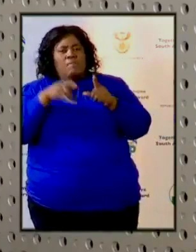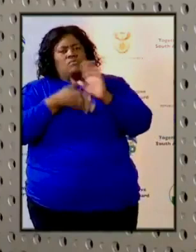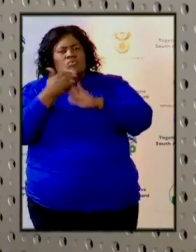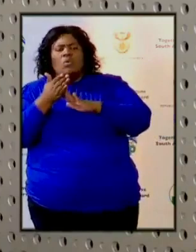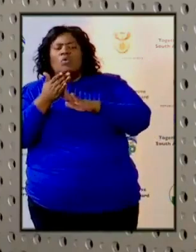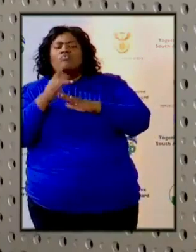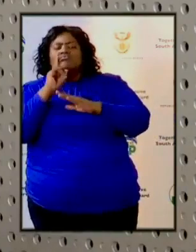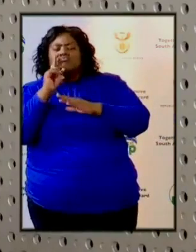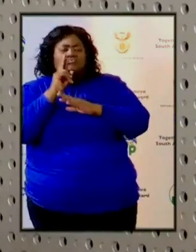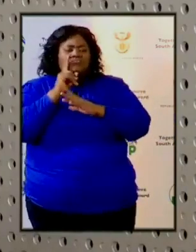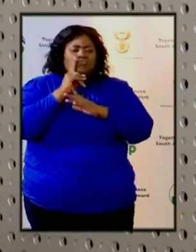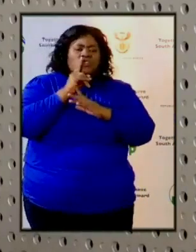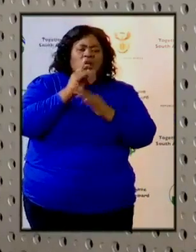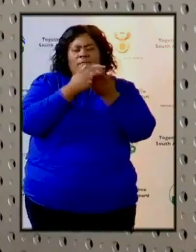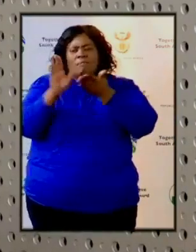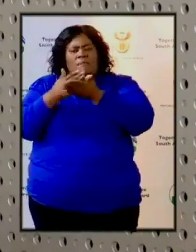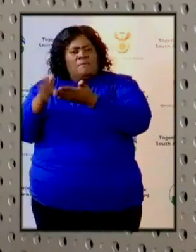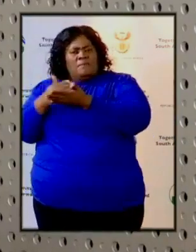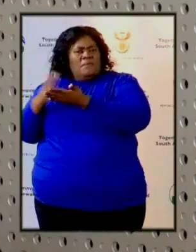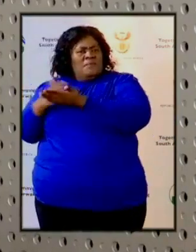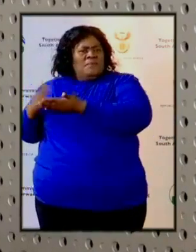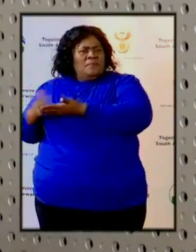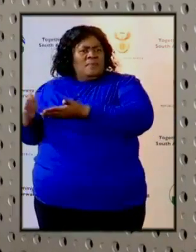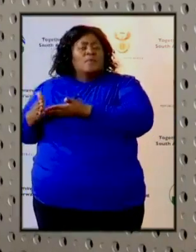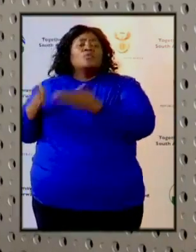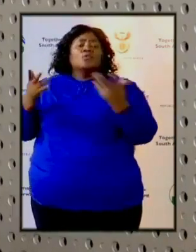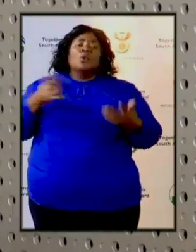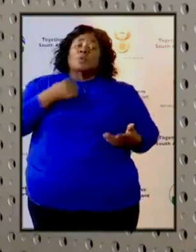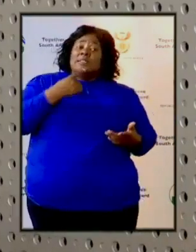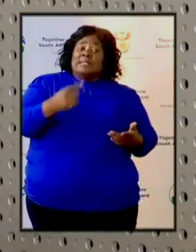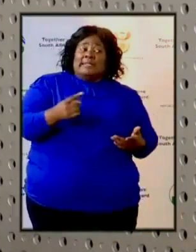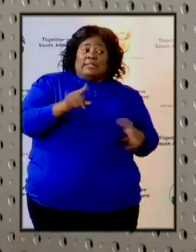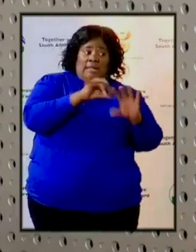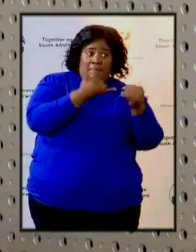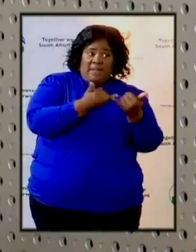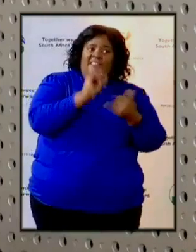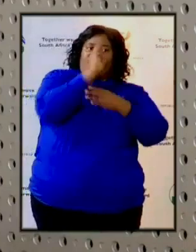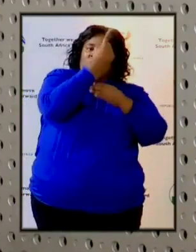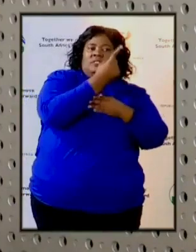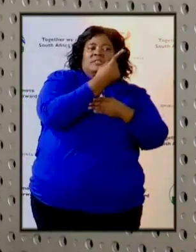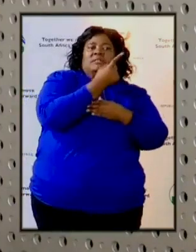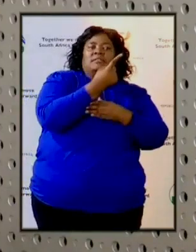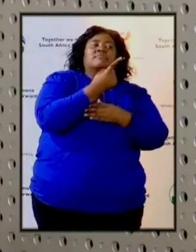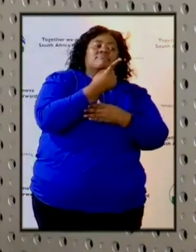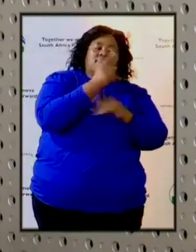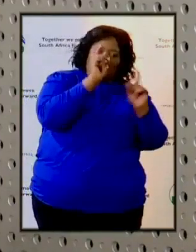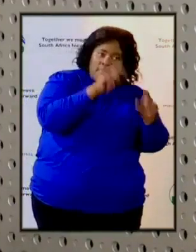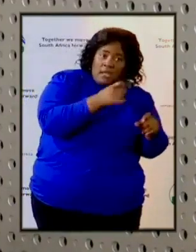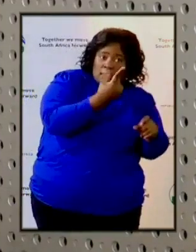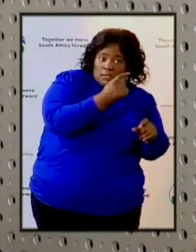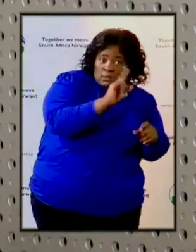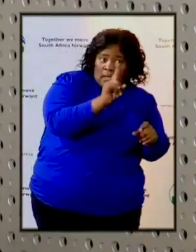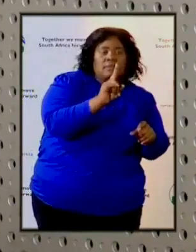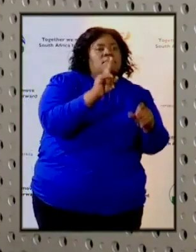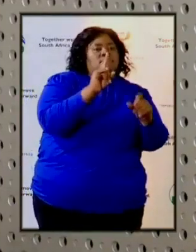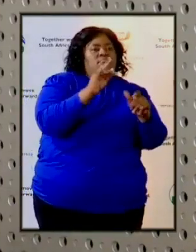important. But we have said that companies must first prepare. There must be an